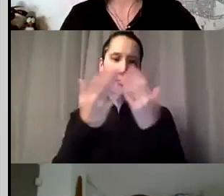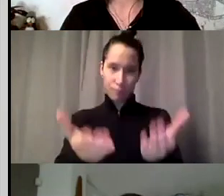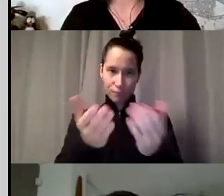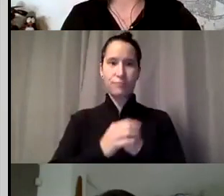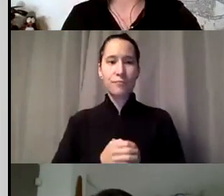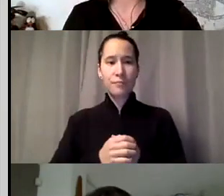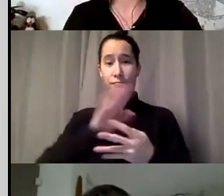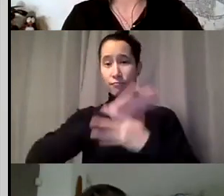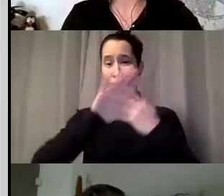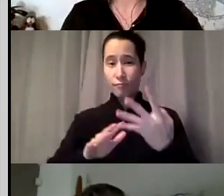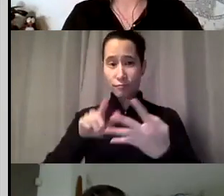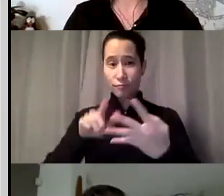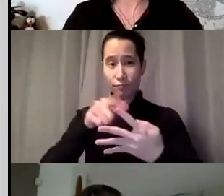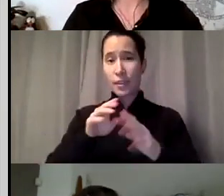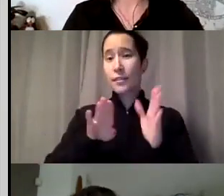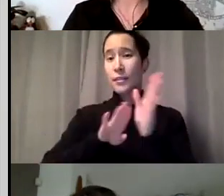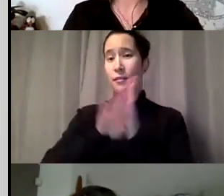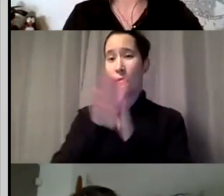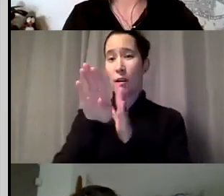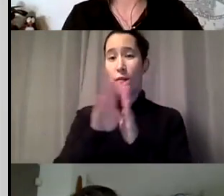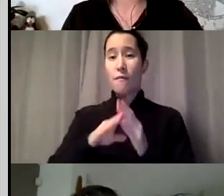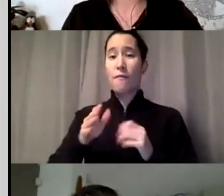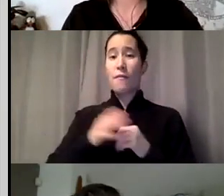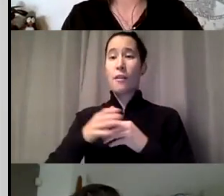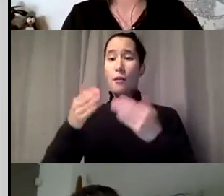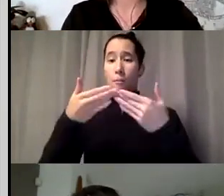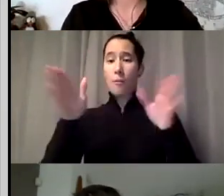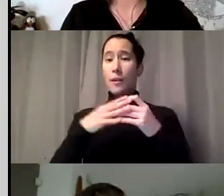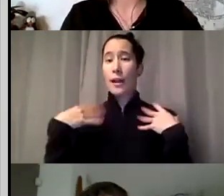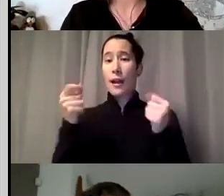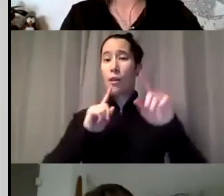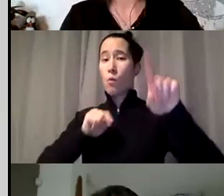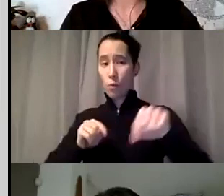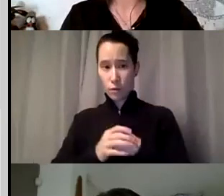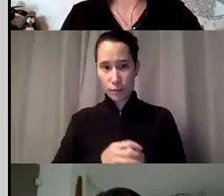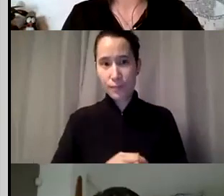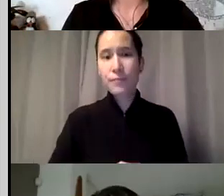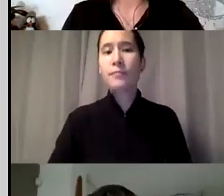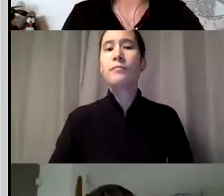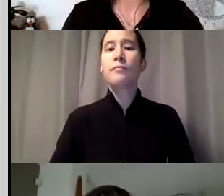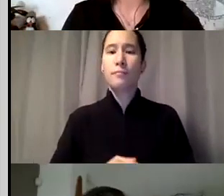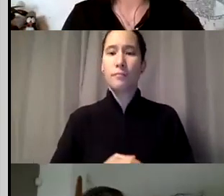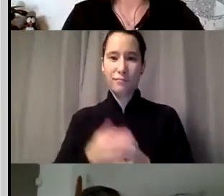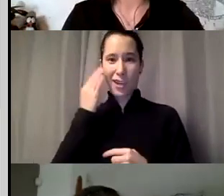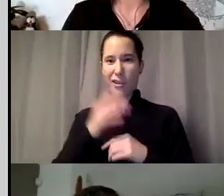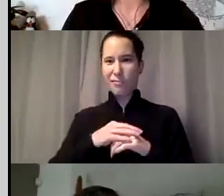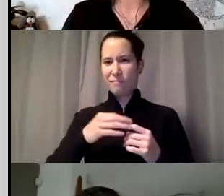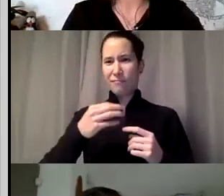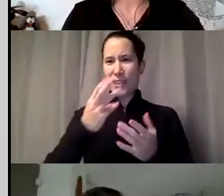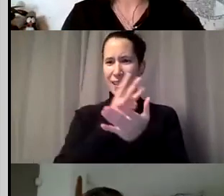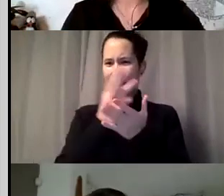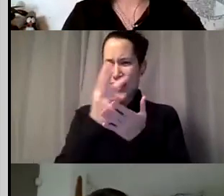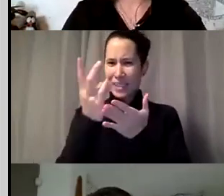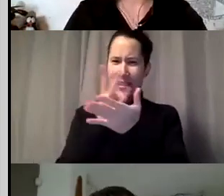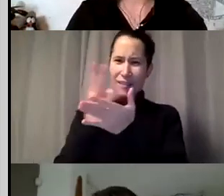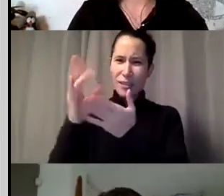order and what that has looked like over the last while as we've gone through so many changes in the last 6-7 weeks, and then